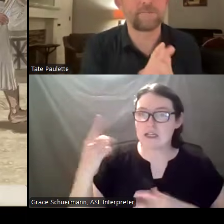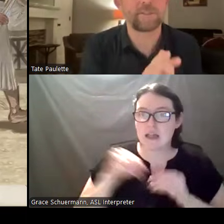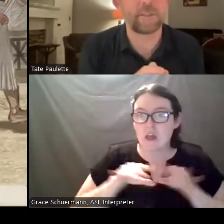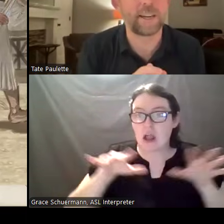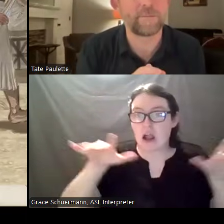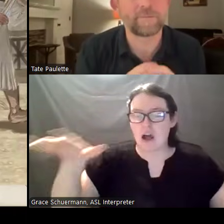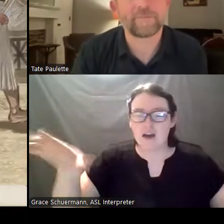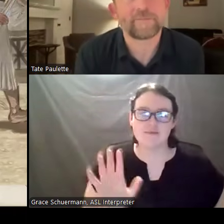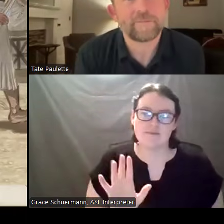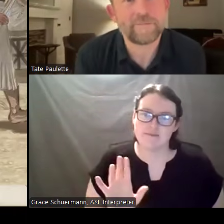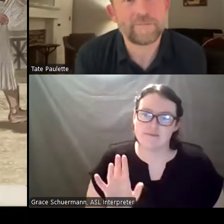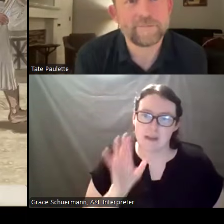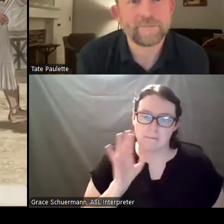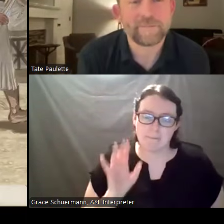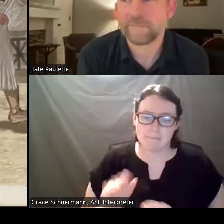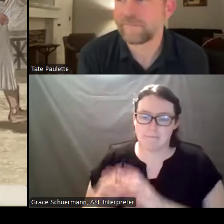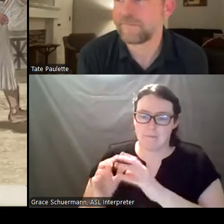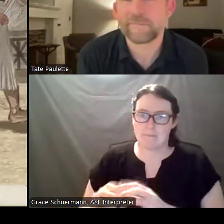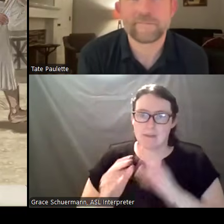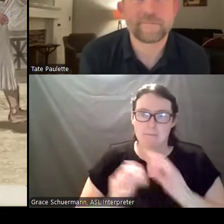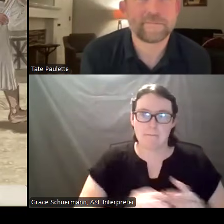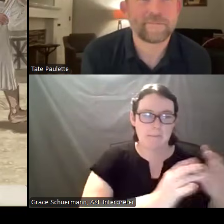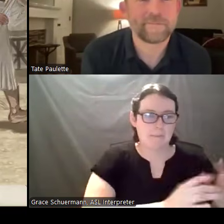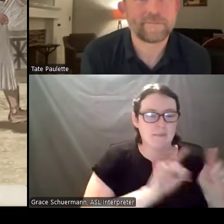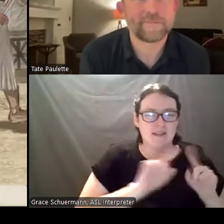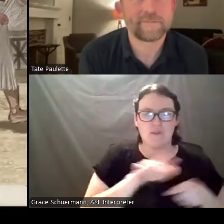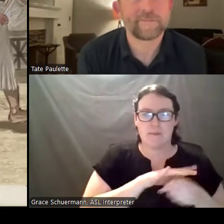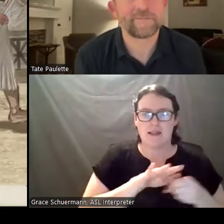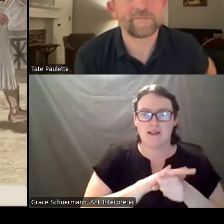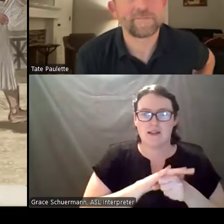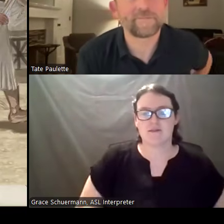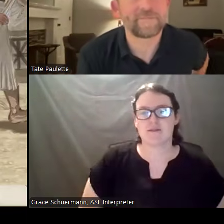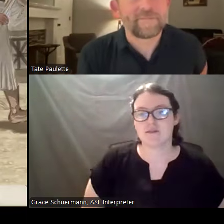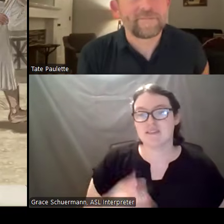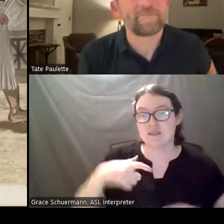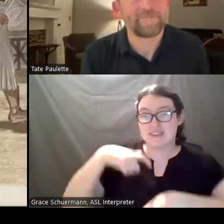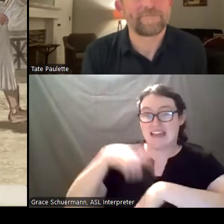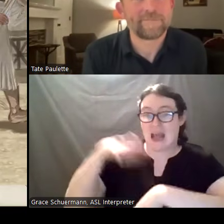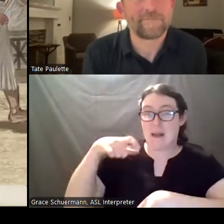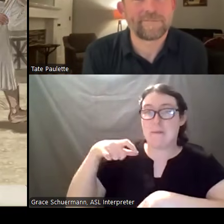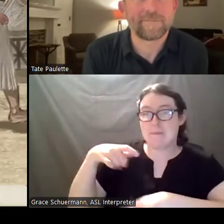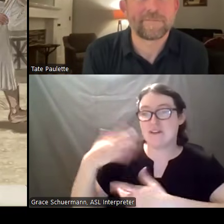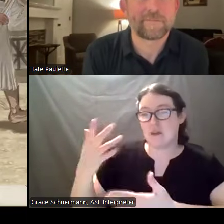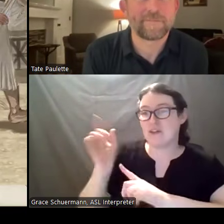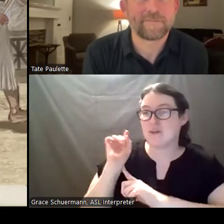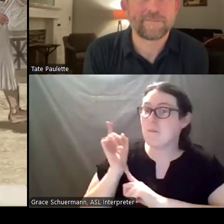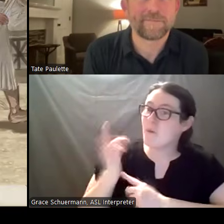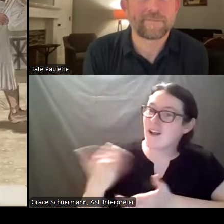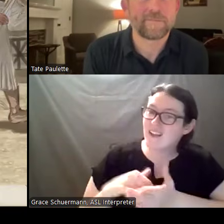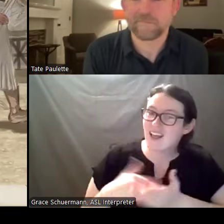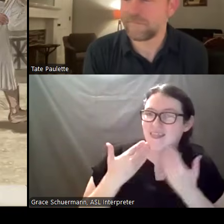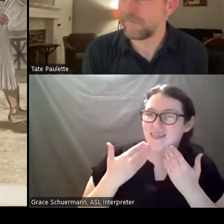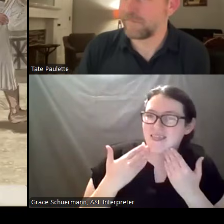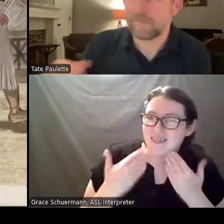out from there. All right, excellent. So we have come to time. So I want to take a moment again to thank